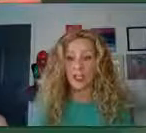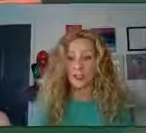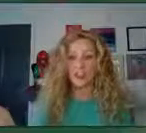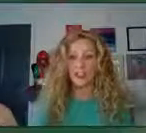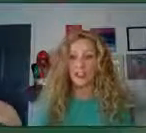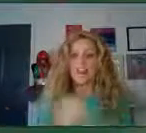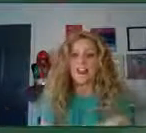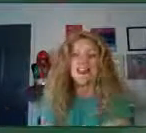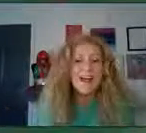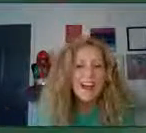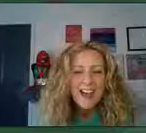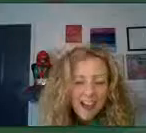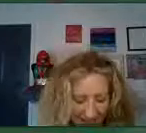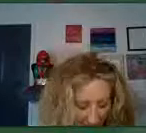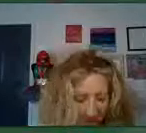you should